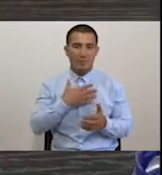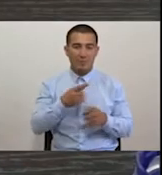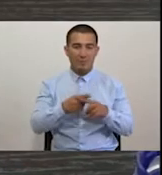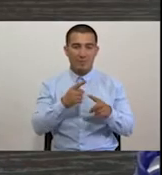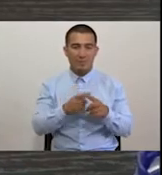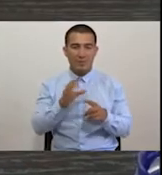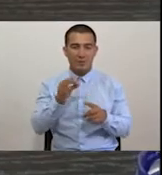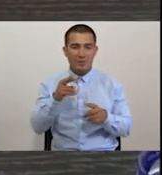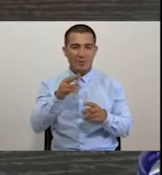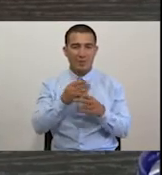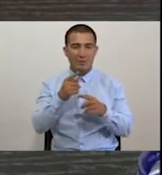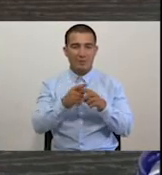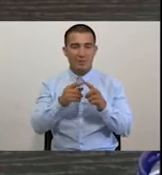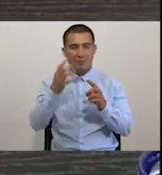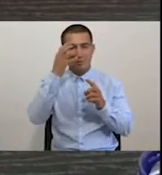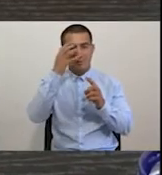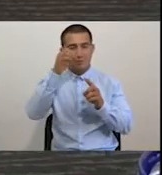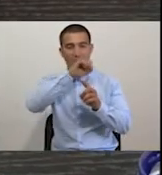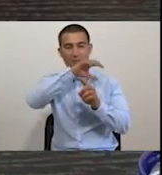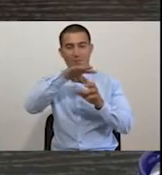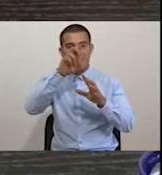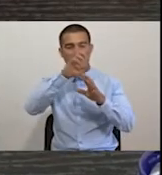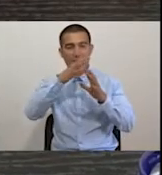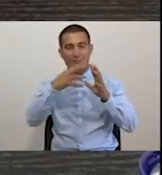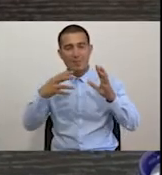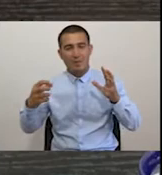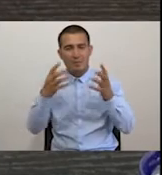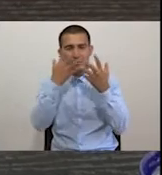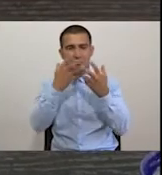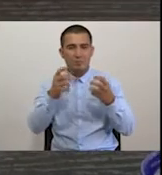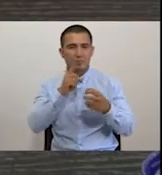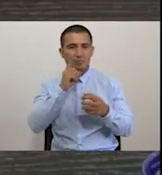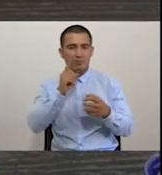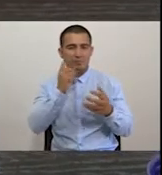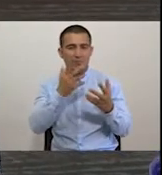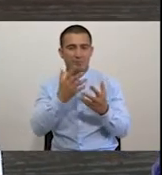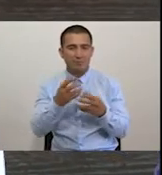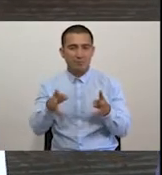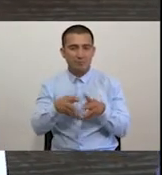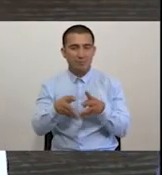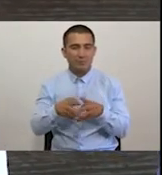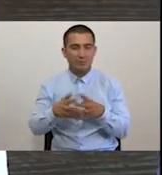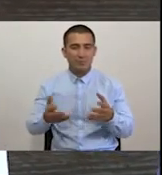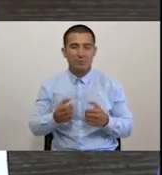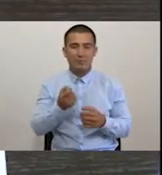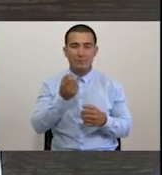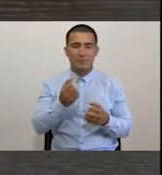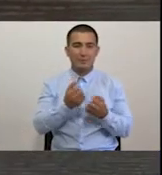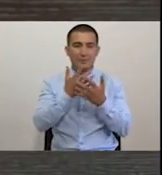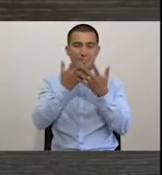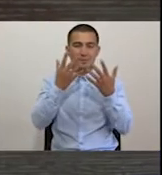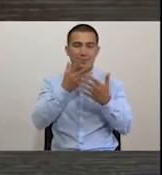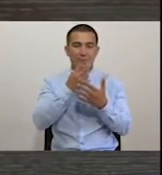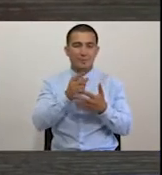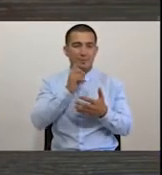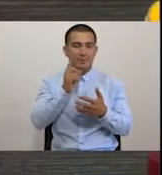soyasiga o'tamiz. Yarim soyamiz sariq, biroz yashilroq rang qo'shib, och yashil tus